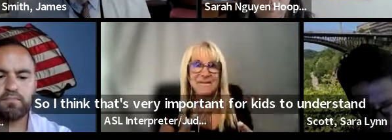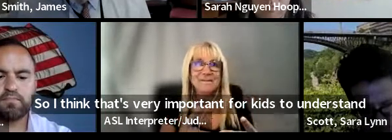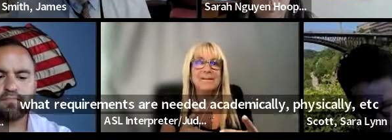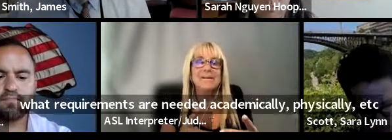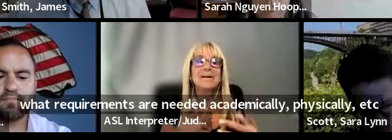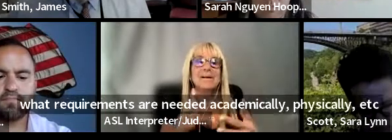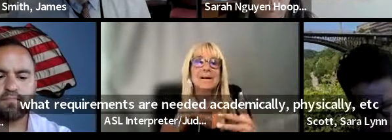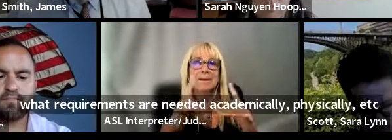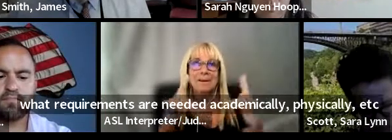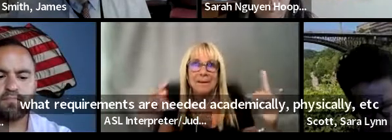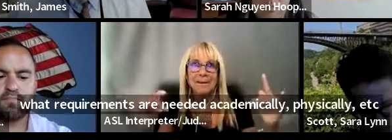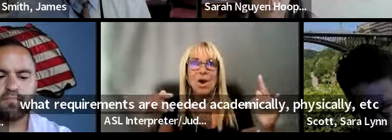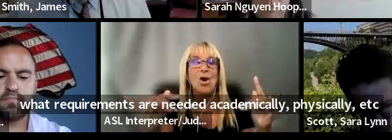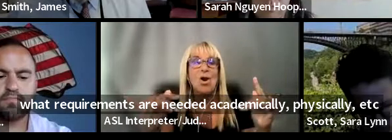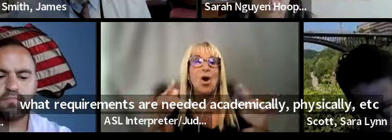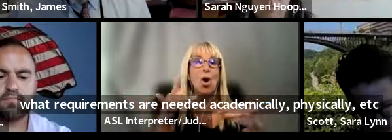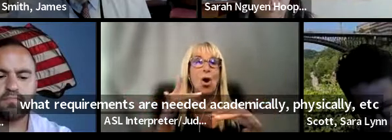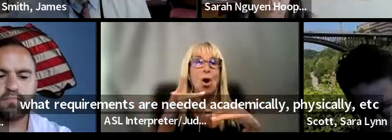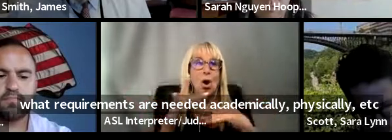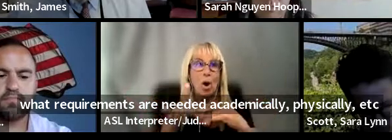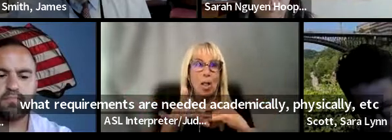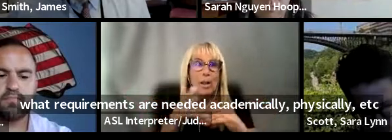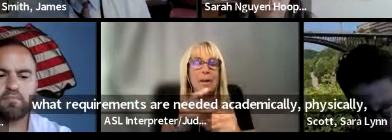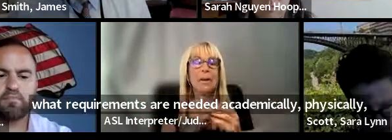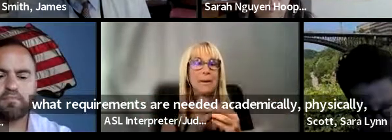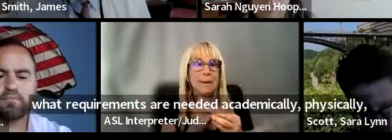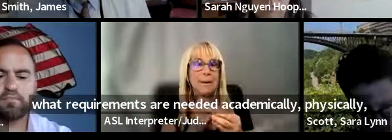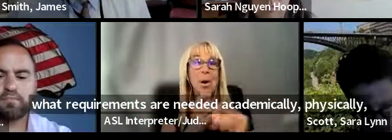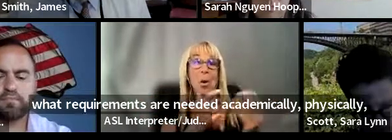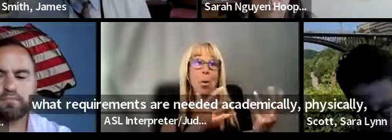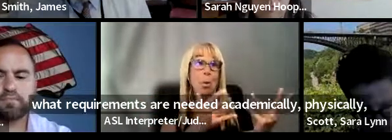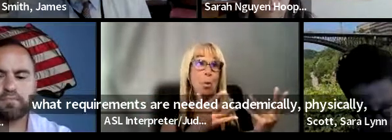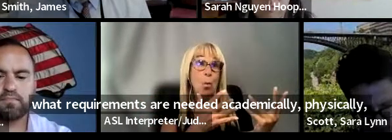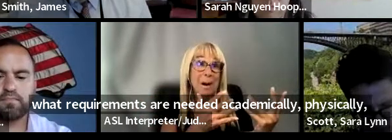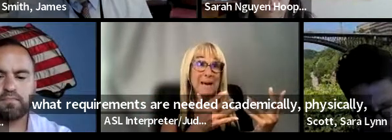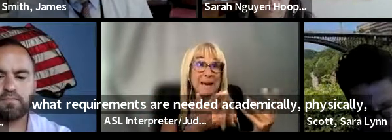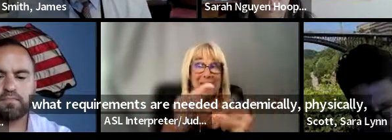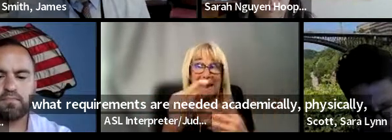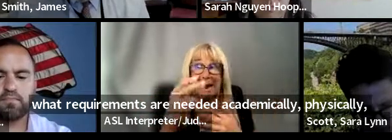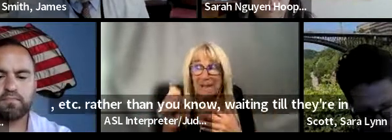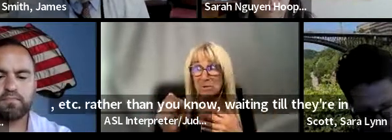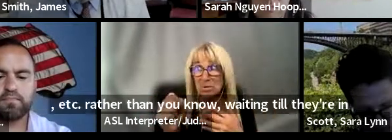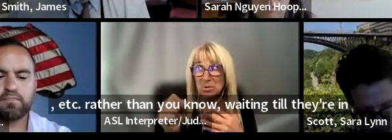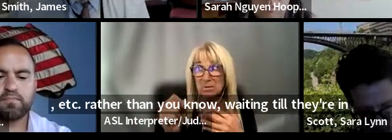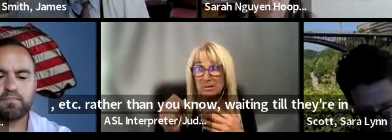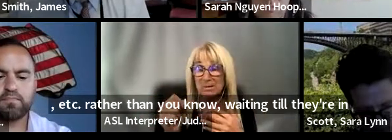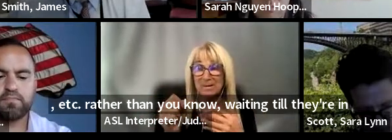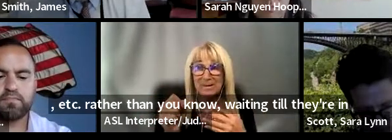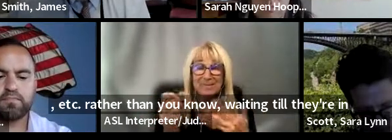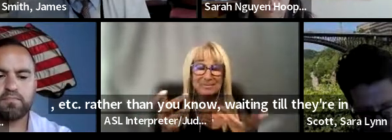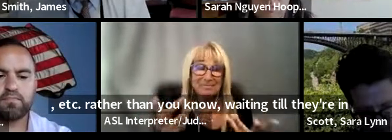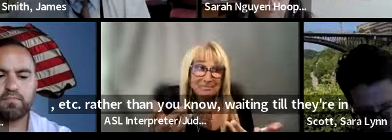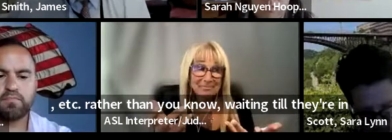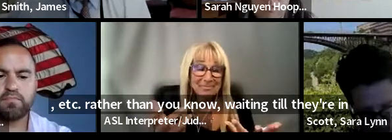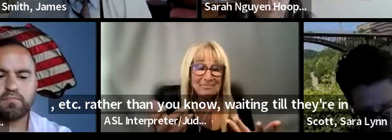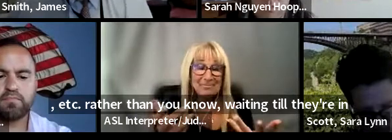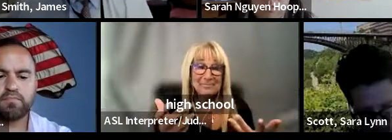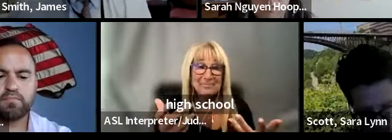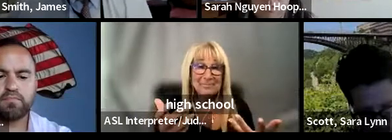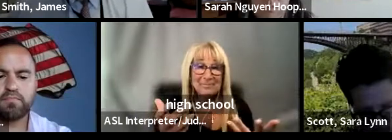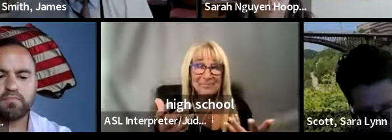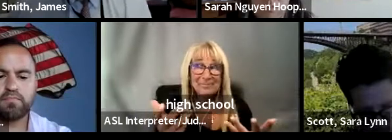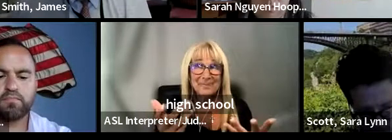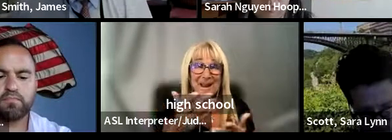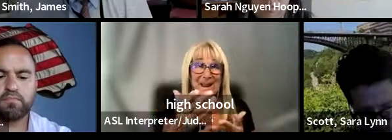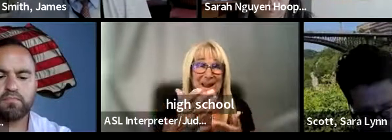etc., early, rather than waiting till they're in high school and half of their